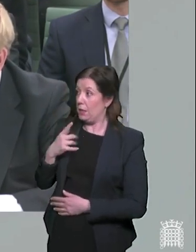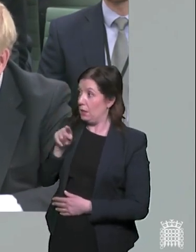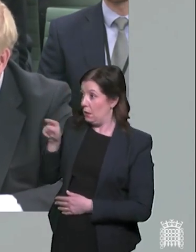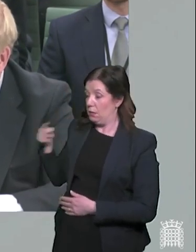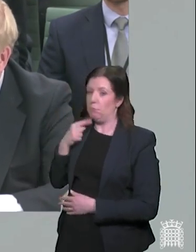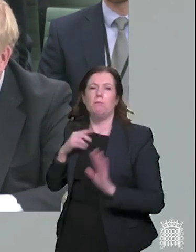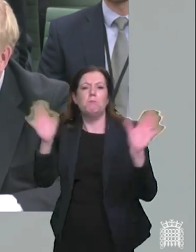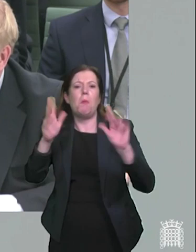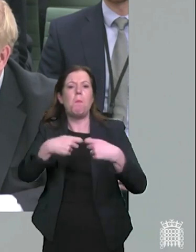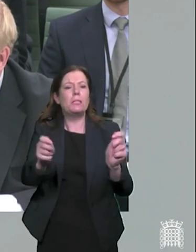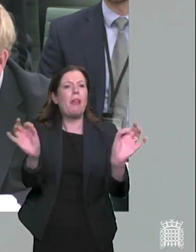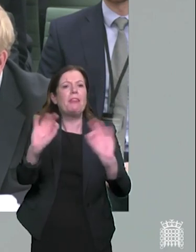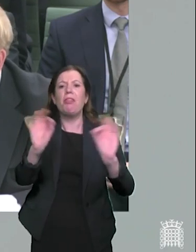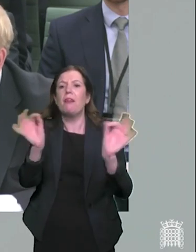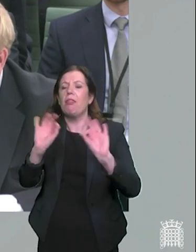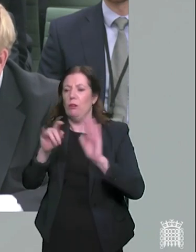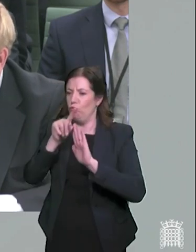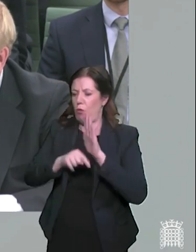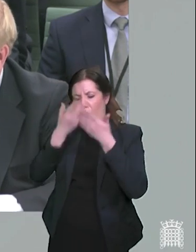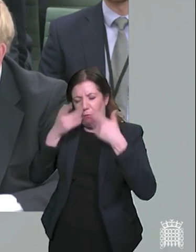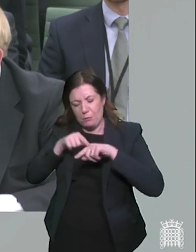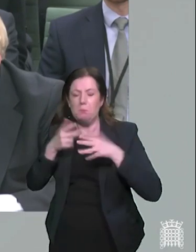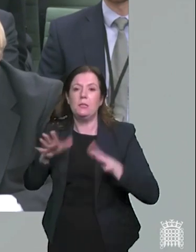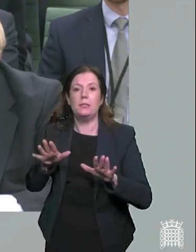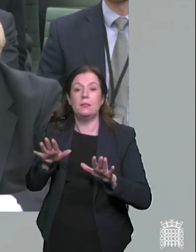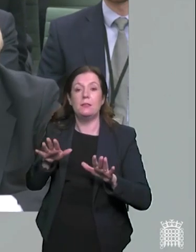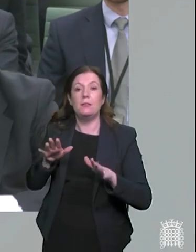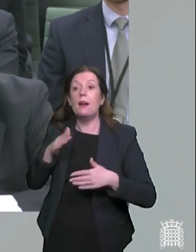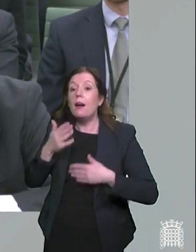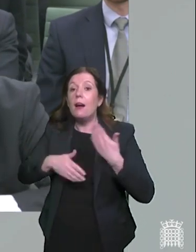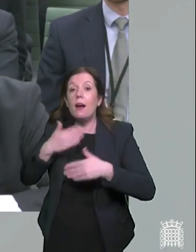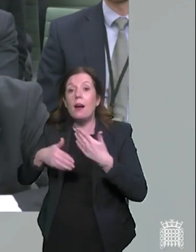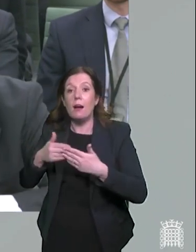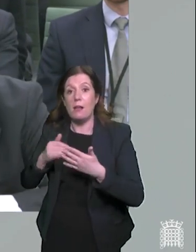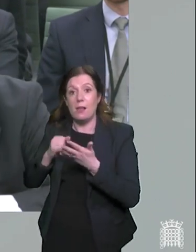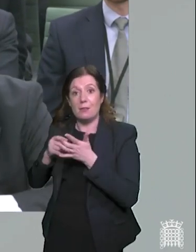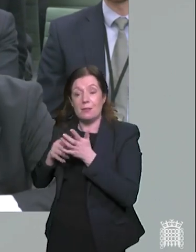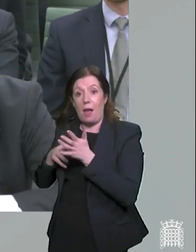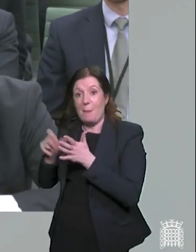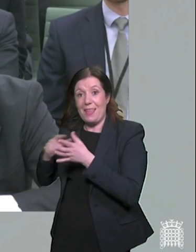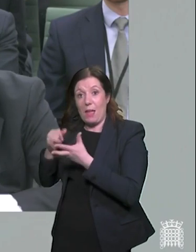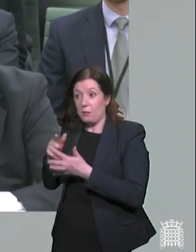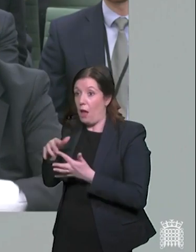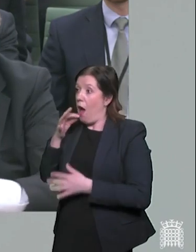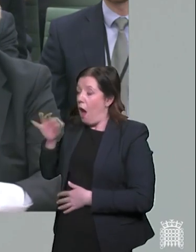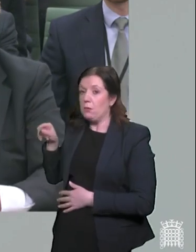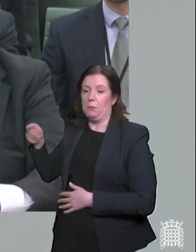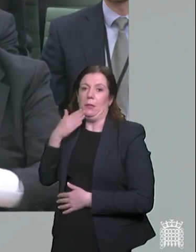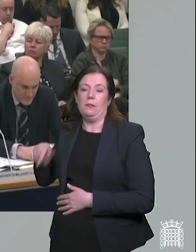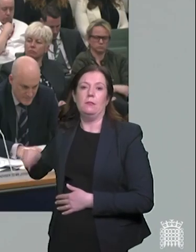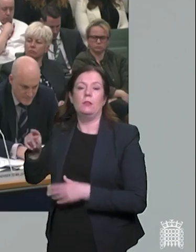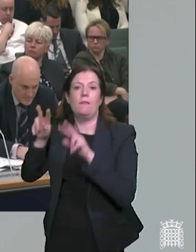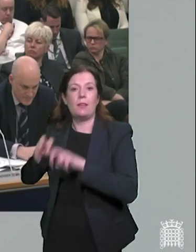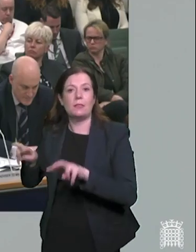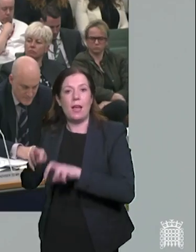was no party and that the rules were followed, but I have asked Simon Case to investigate. So for the purposes